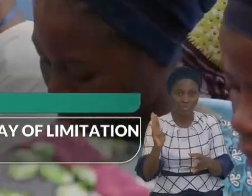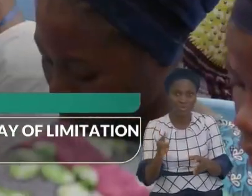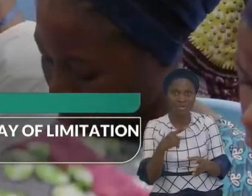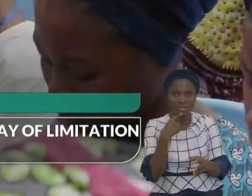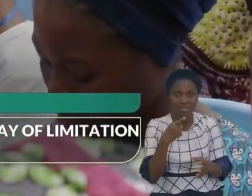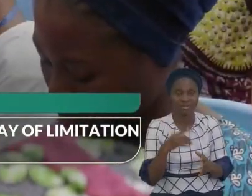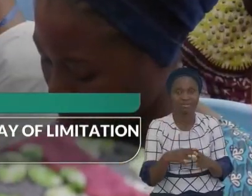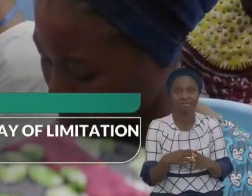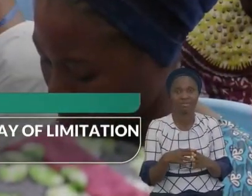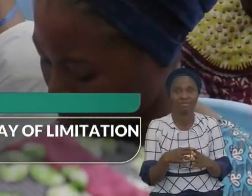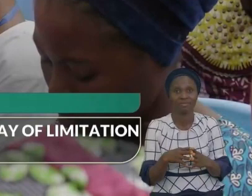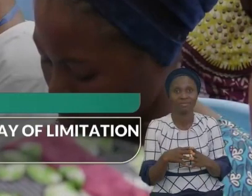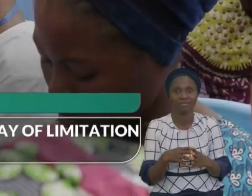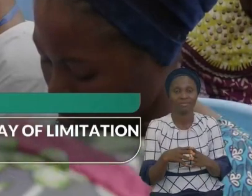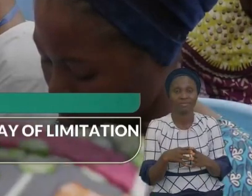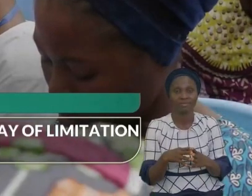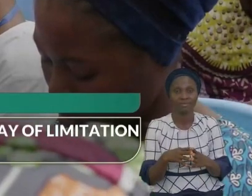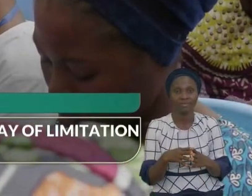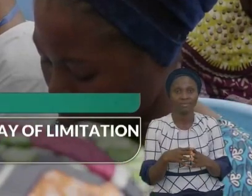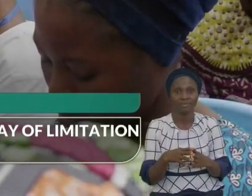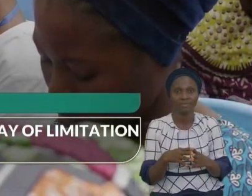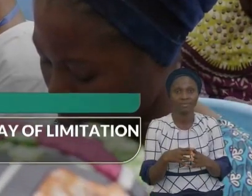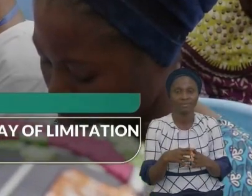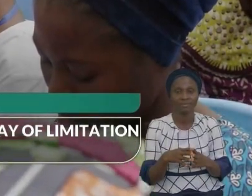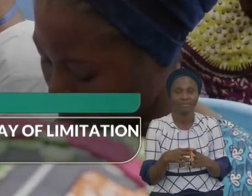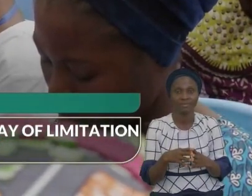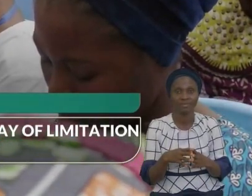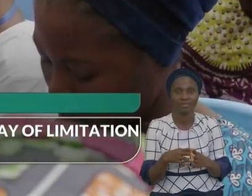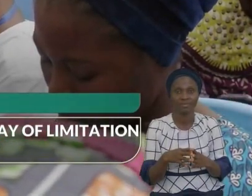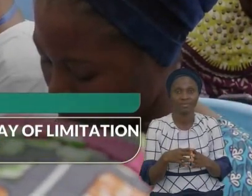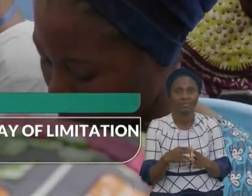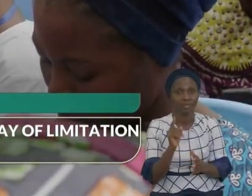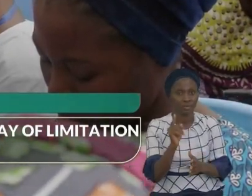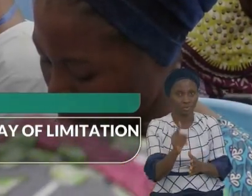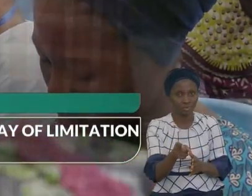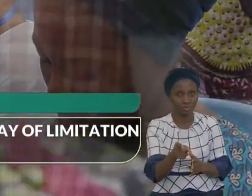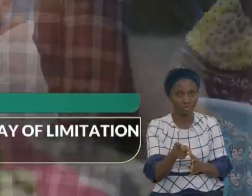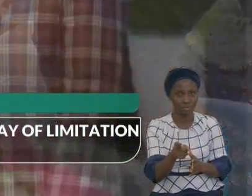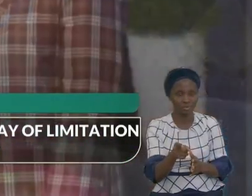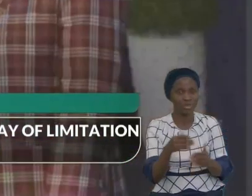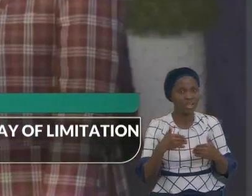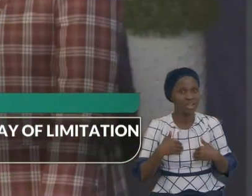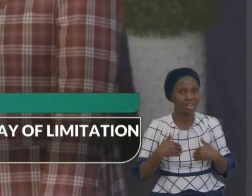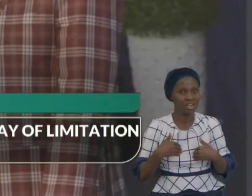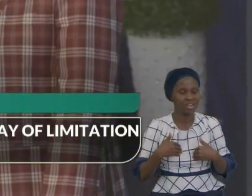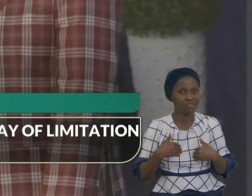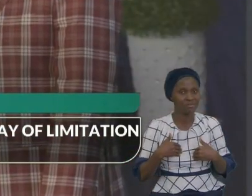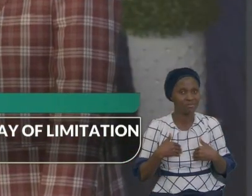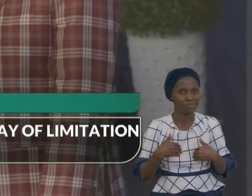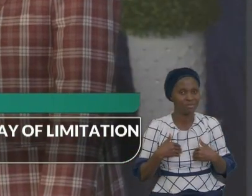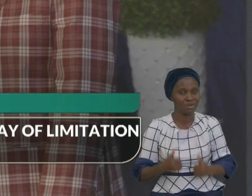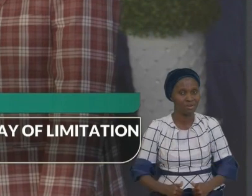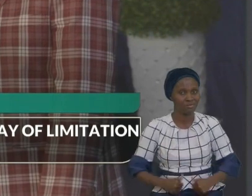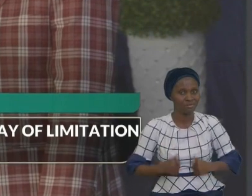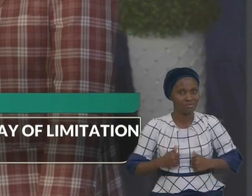ye have dwelt long enough in this mount.